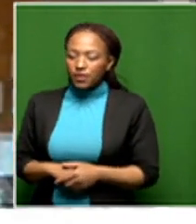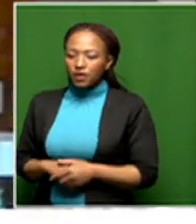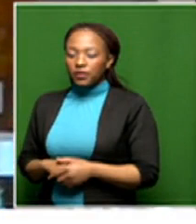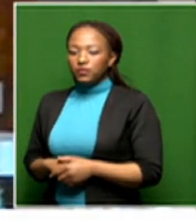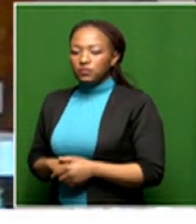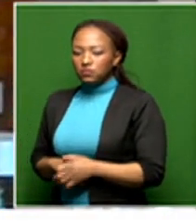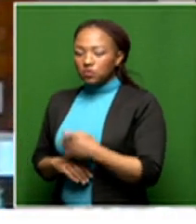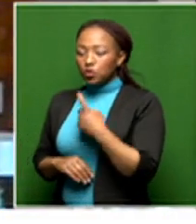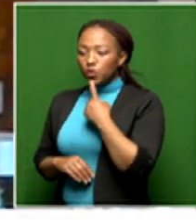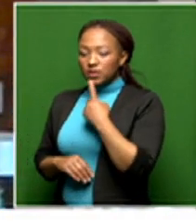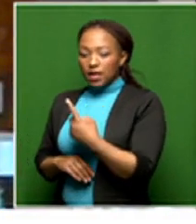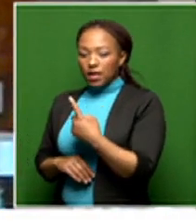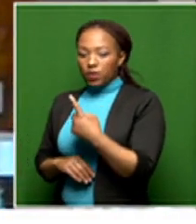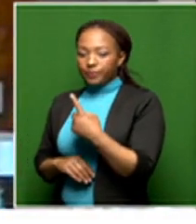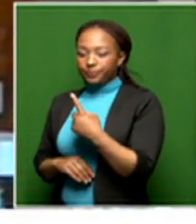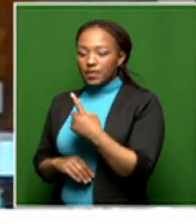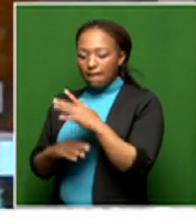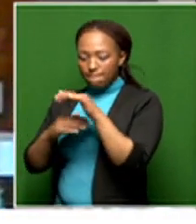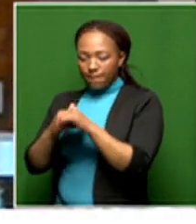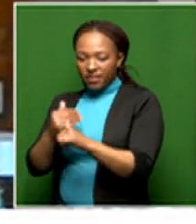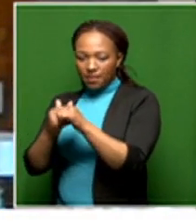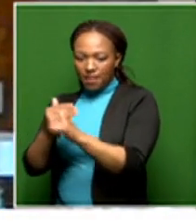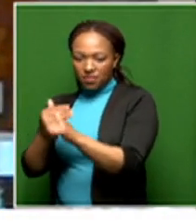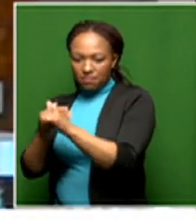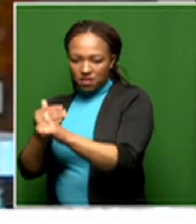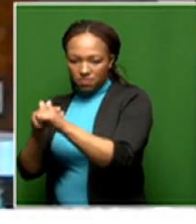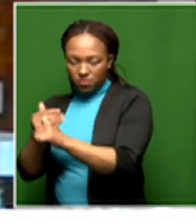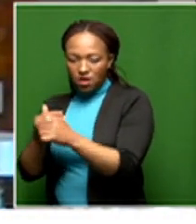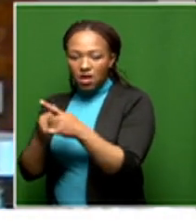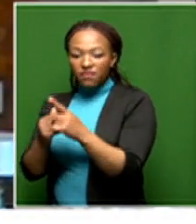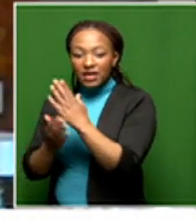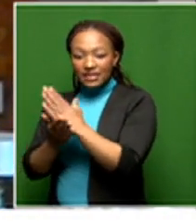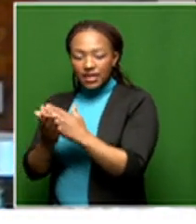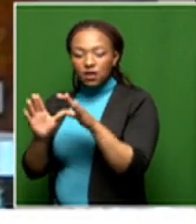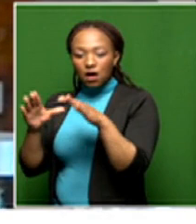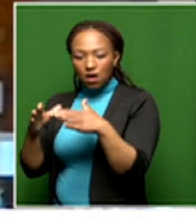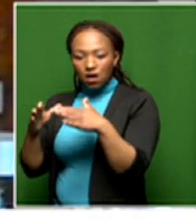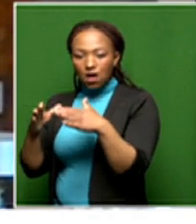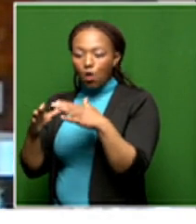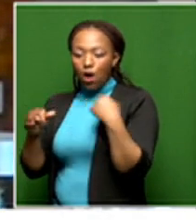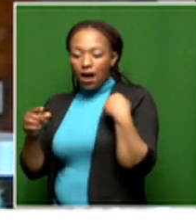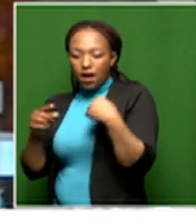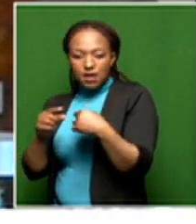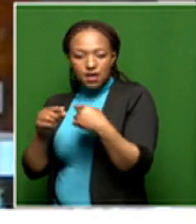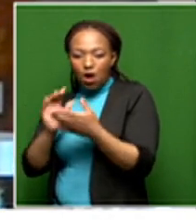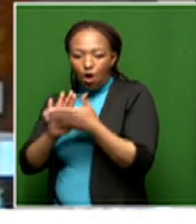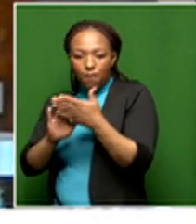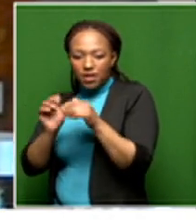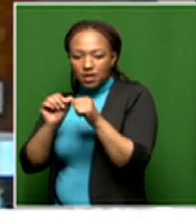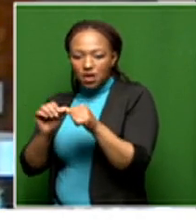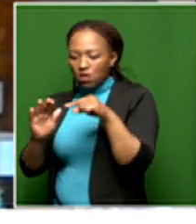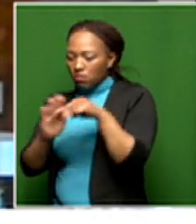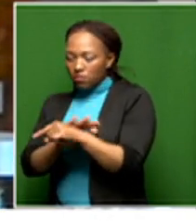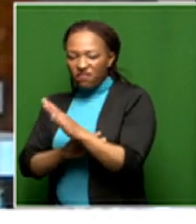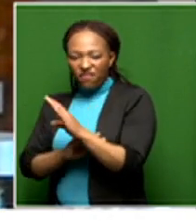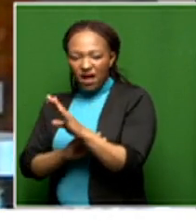each month, essentially, that goes by and the sector remains, not allowed to operate, you're probably losing about 5% a